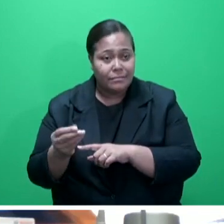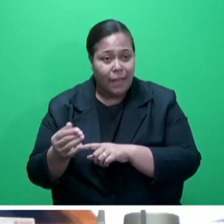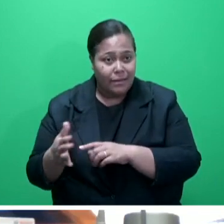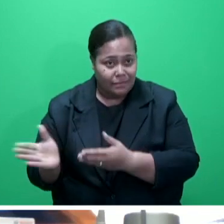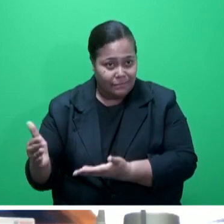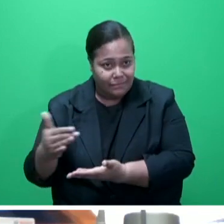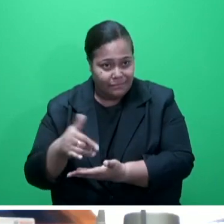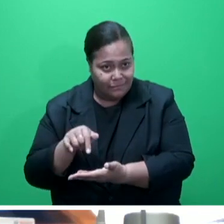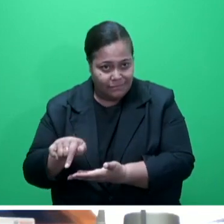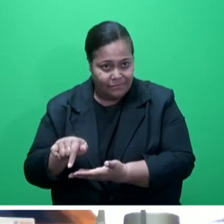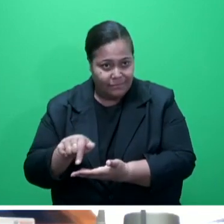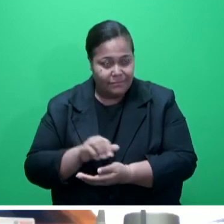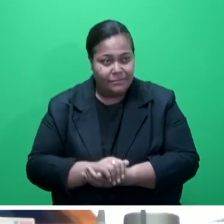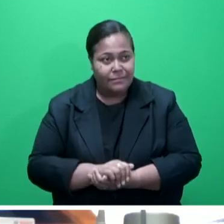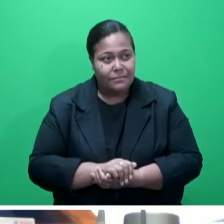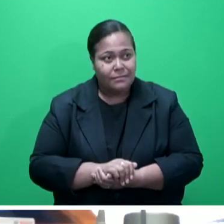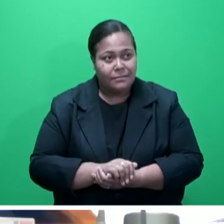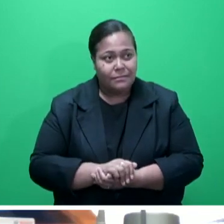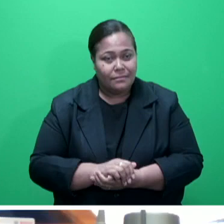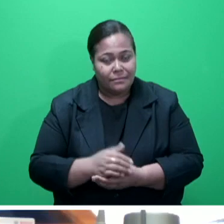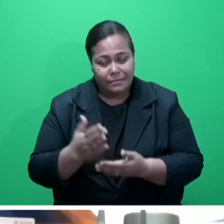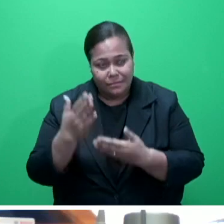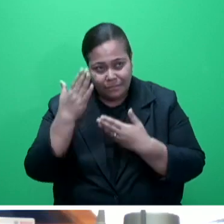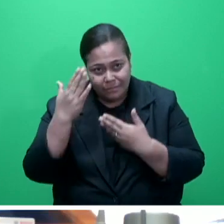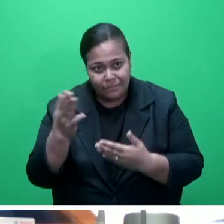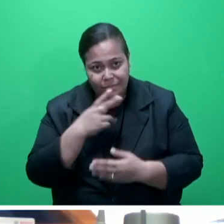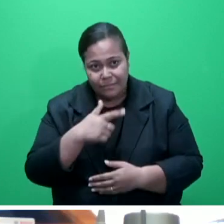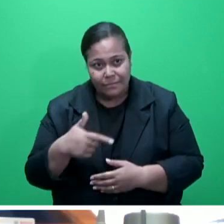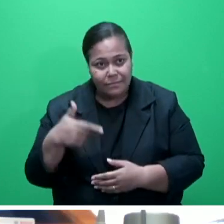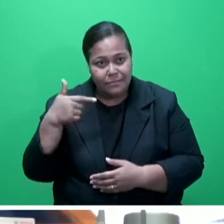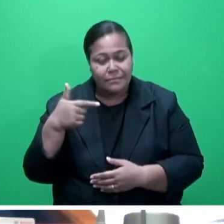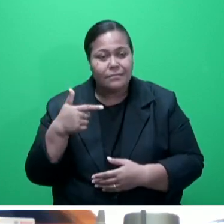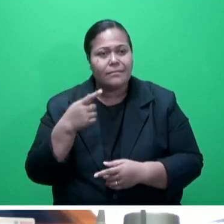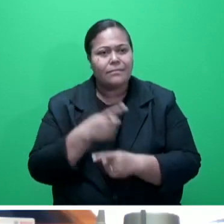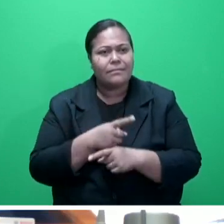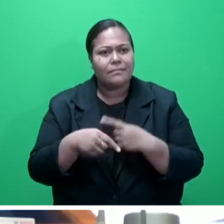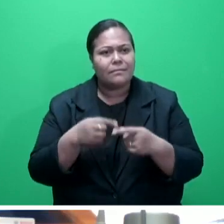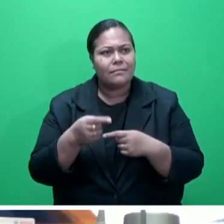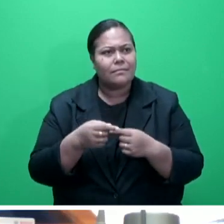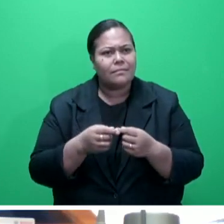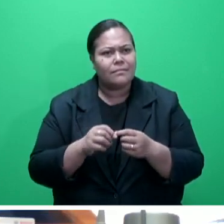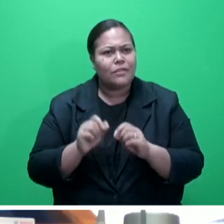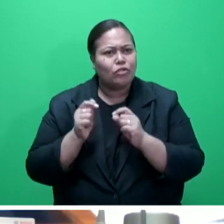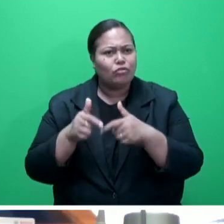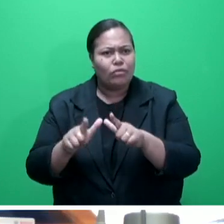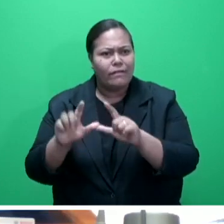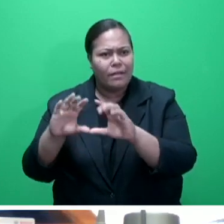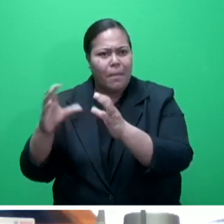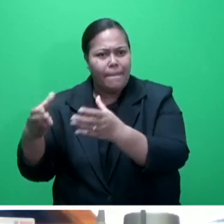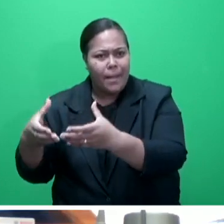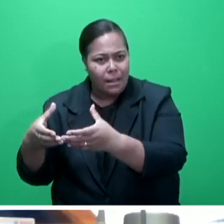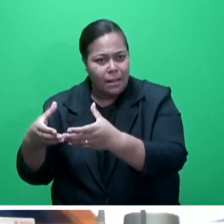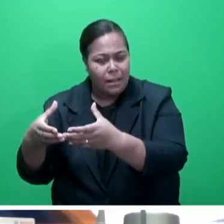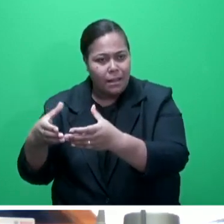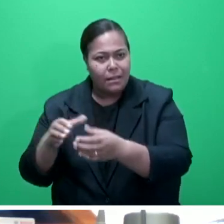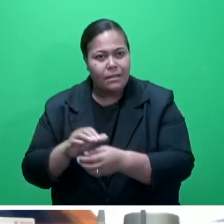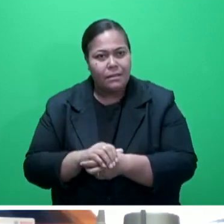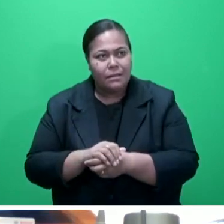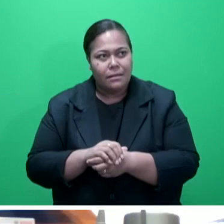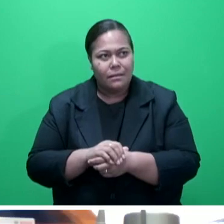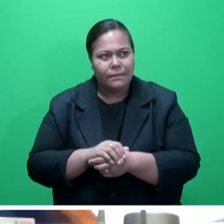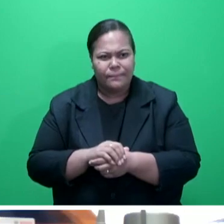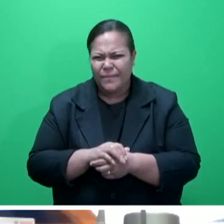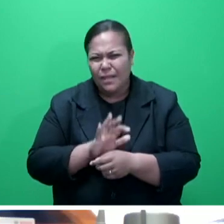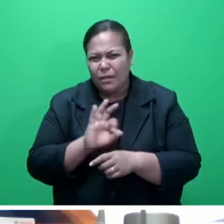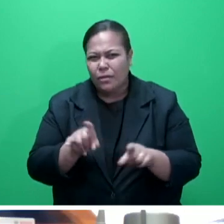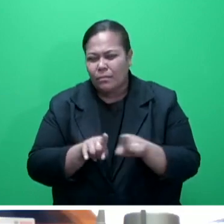Speaker, sir, Honourable Geringa Tambua mentioned about the travel bubble, and I hope she was not intimating that if the committee did not